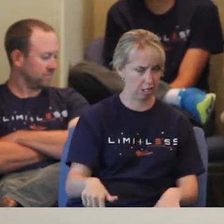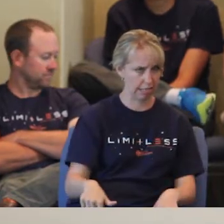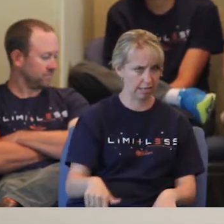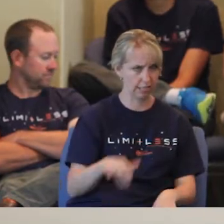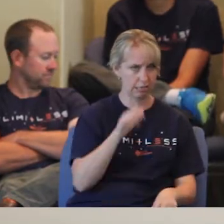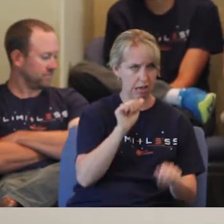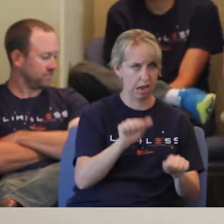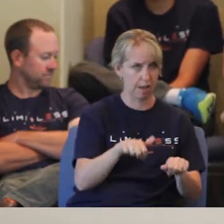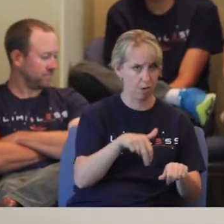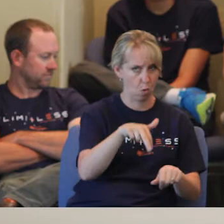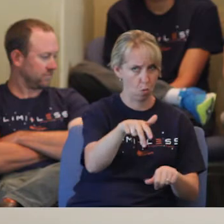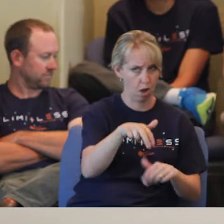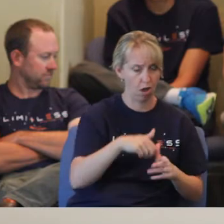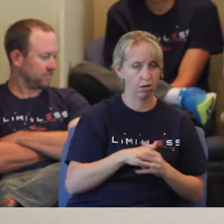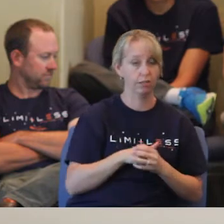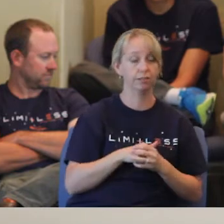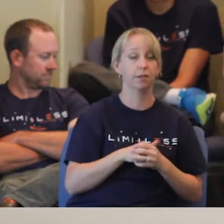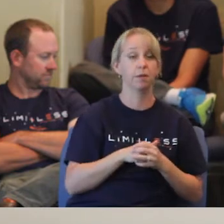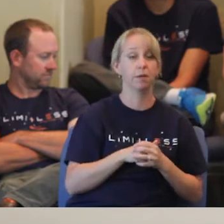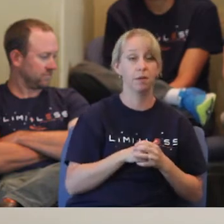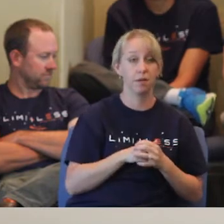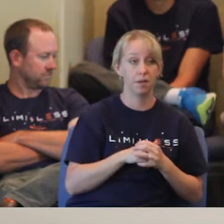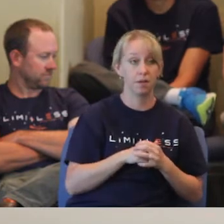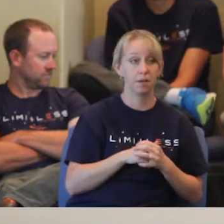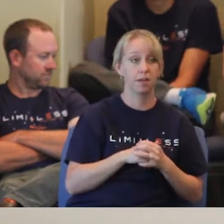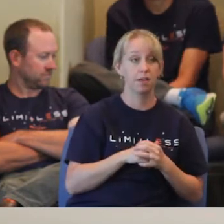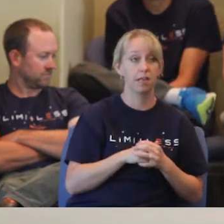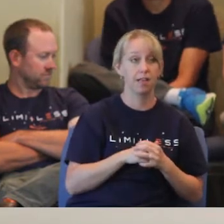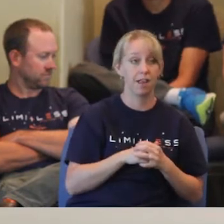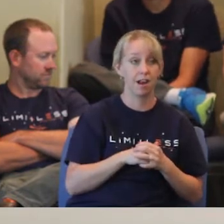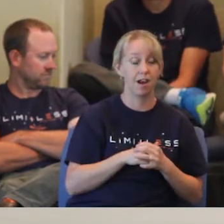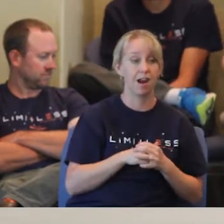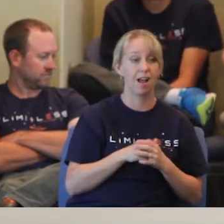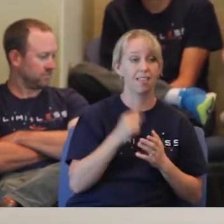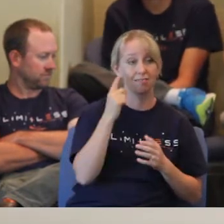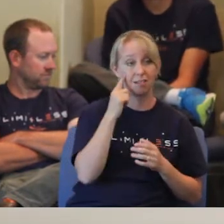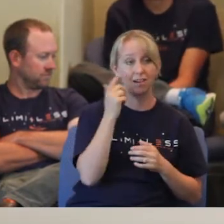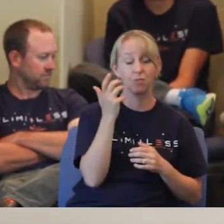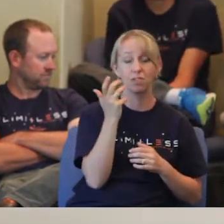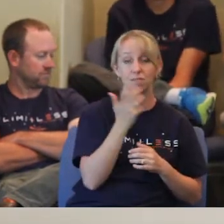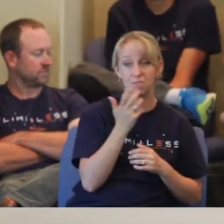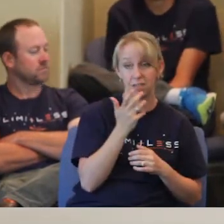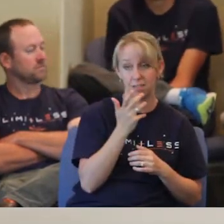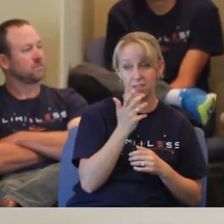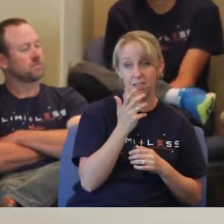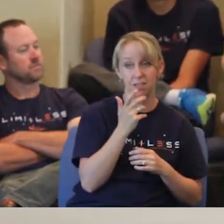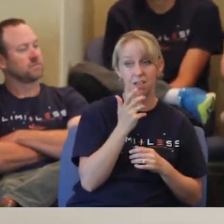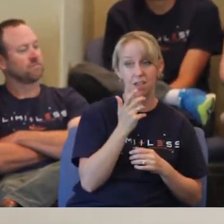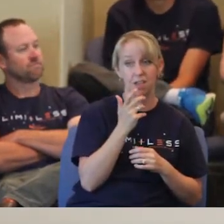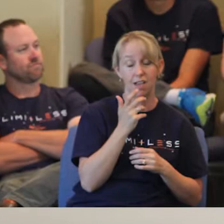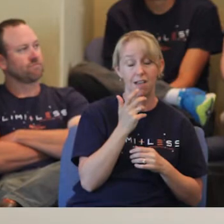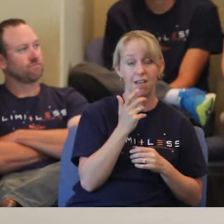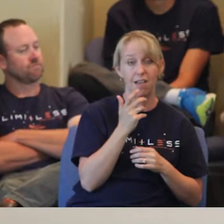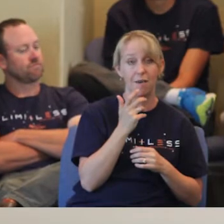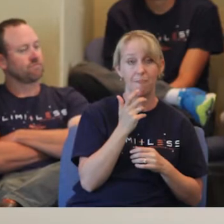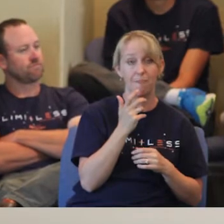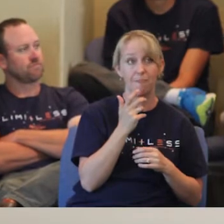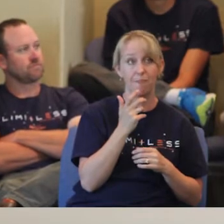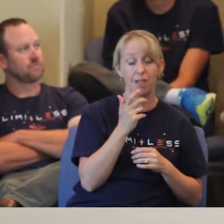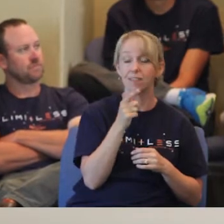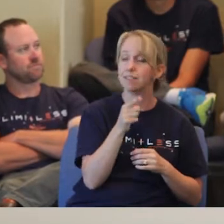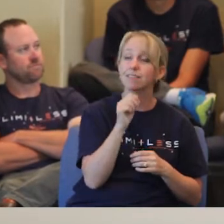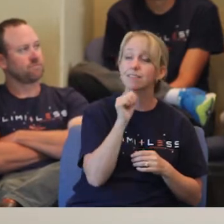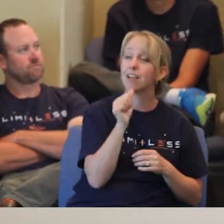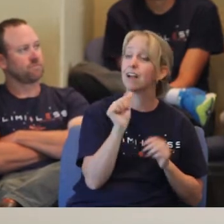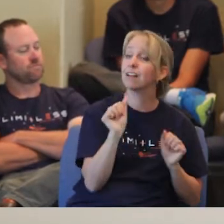walk. And I find it amazing because he's not able to do most